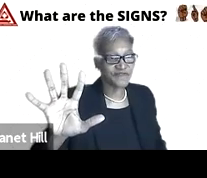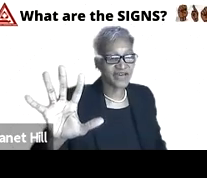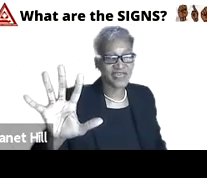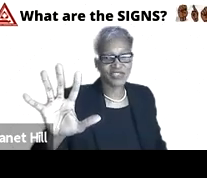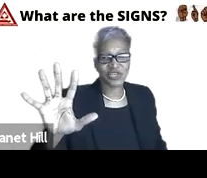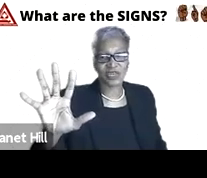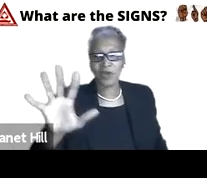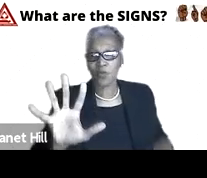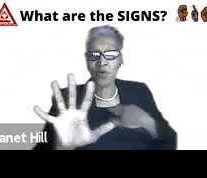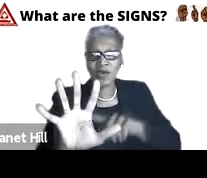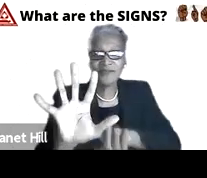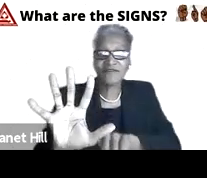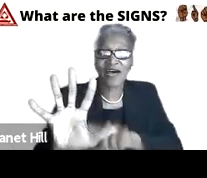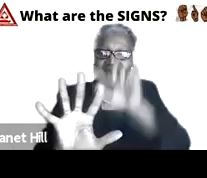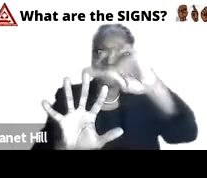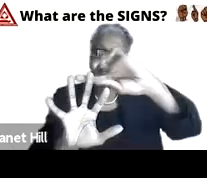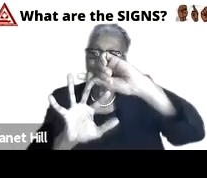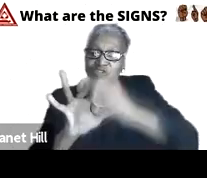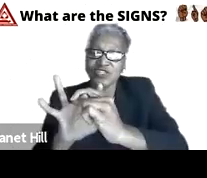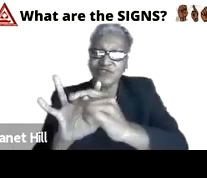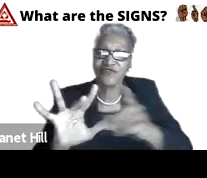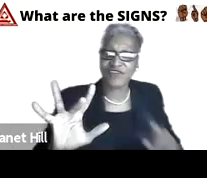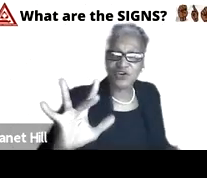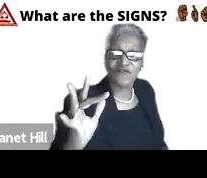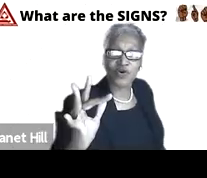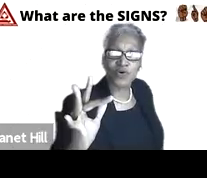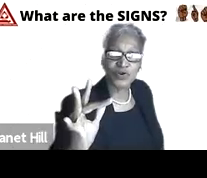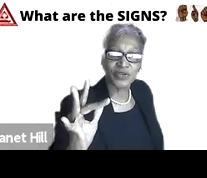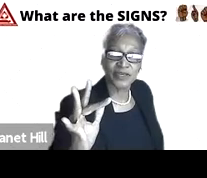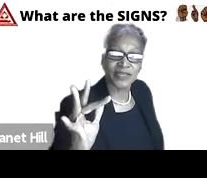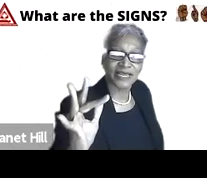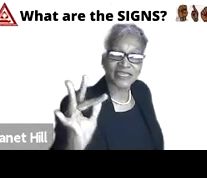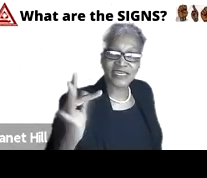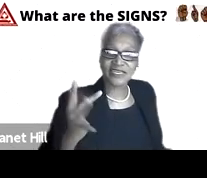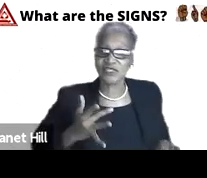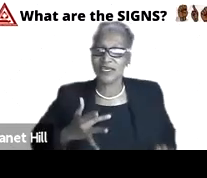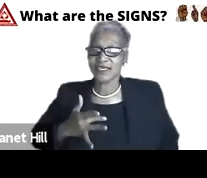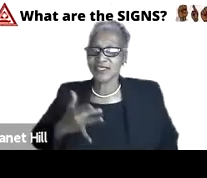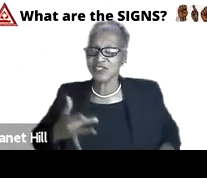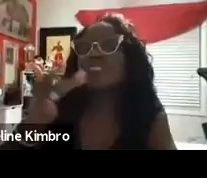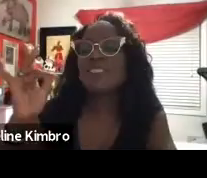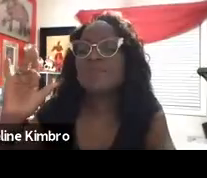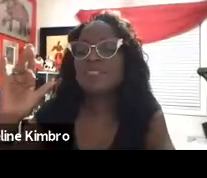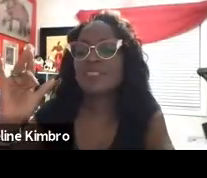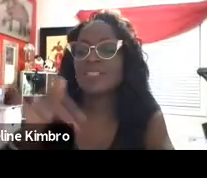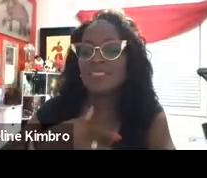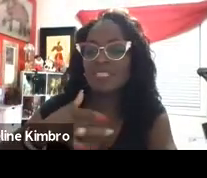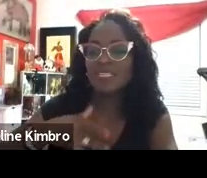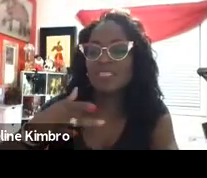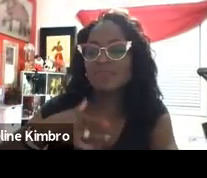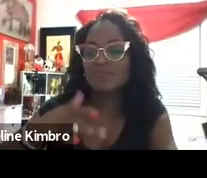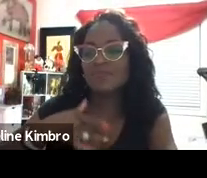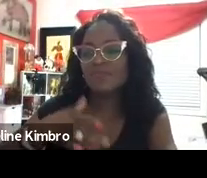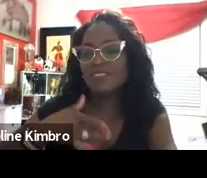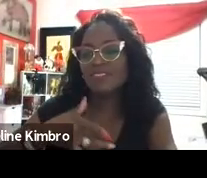show you with the five handshake. 1, 5, if you push this finger forward like this, this is the sign for